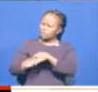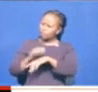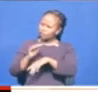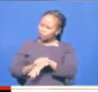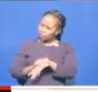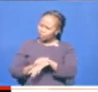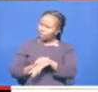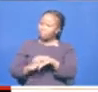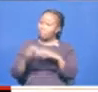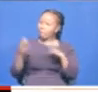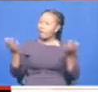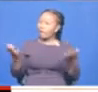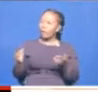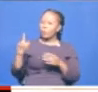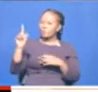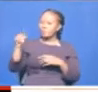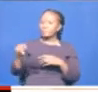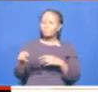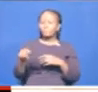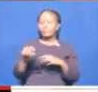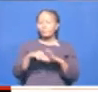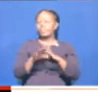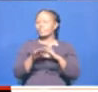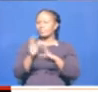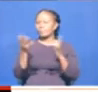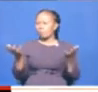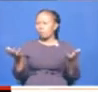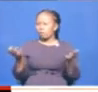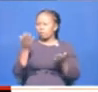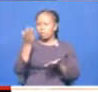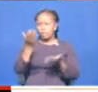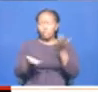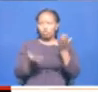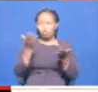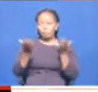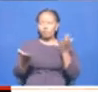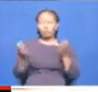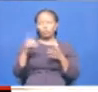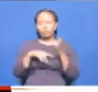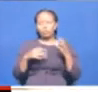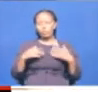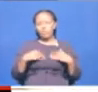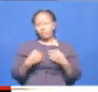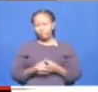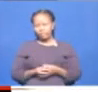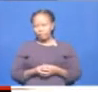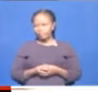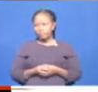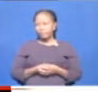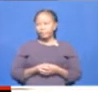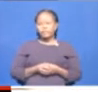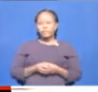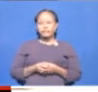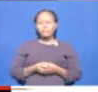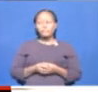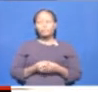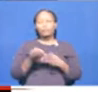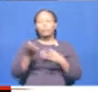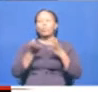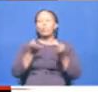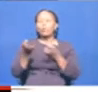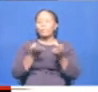how affordable is it in comparison to what is there in the market? Correct. The commercial space